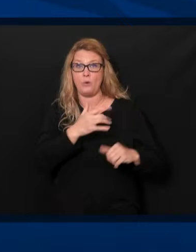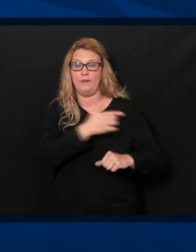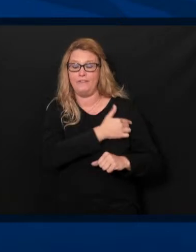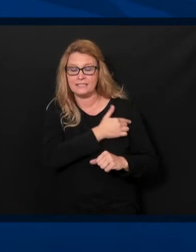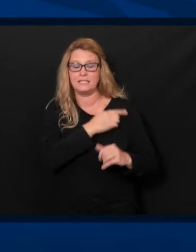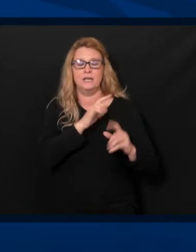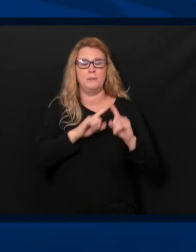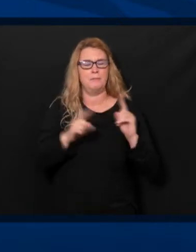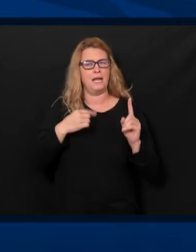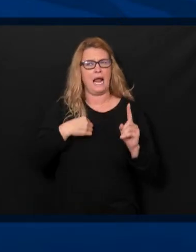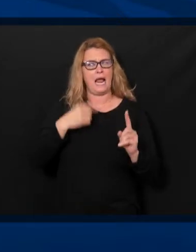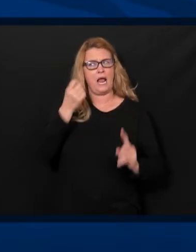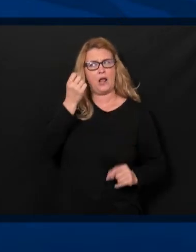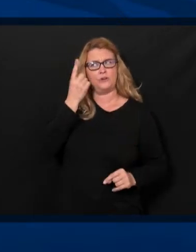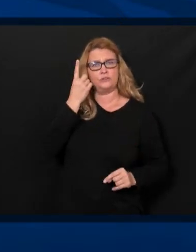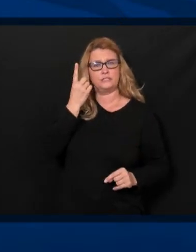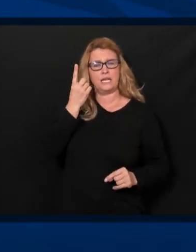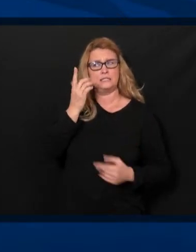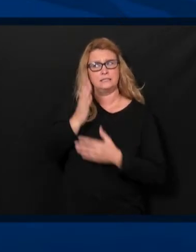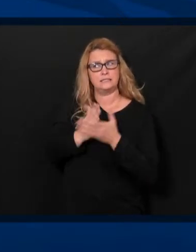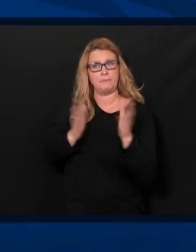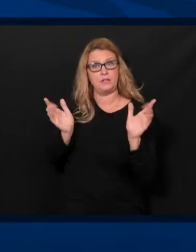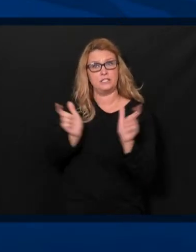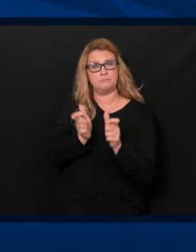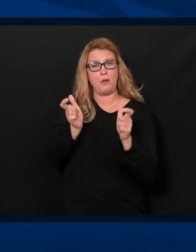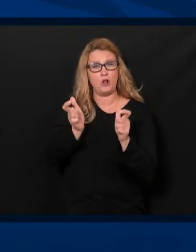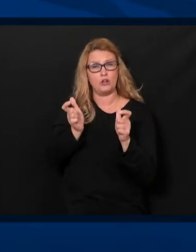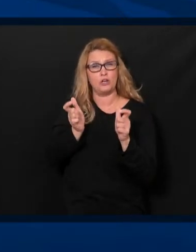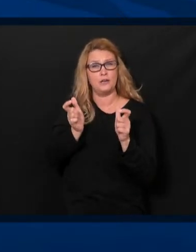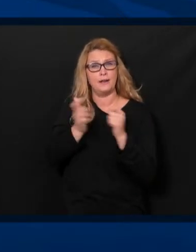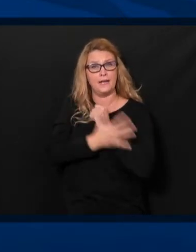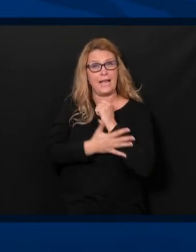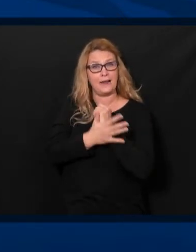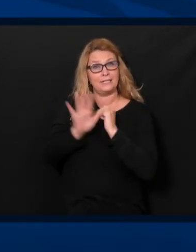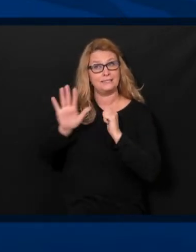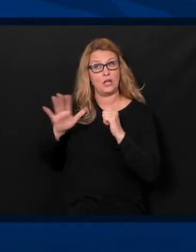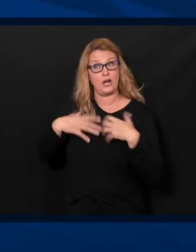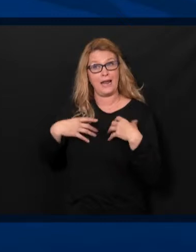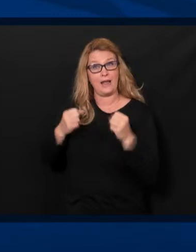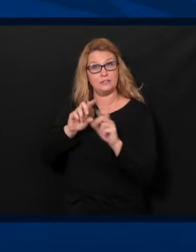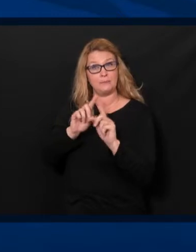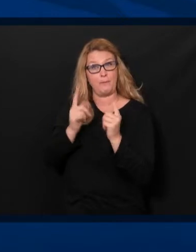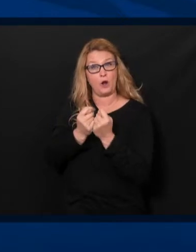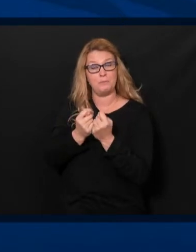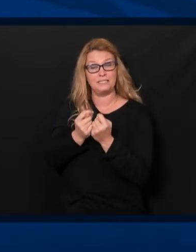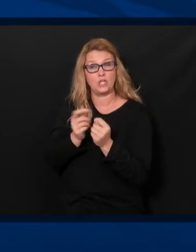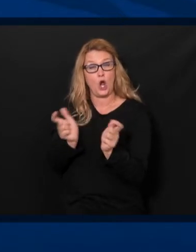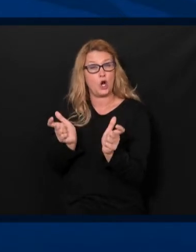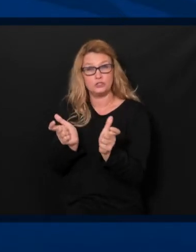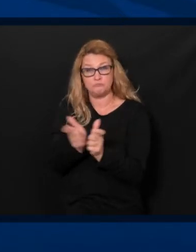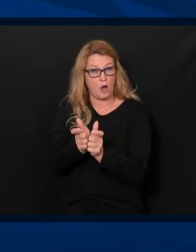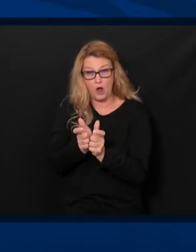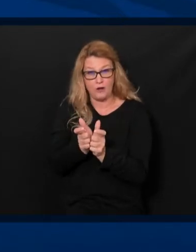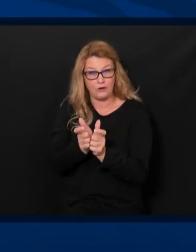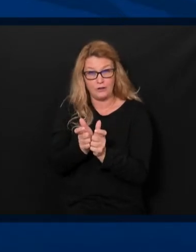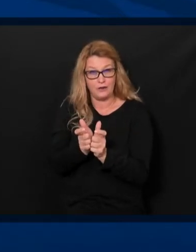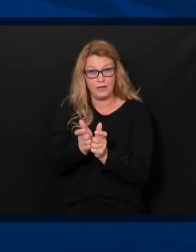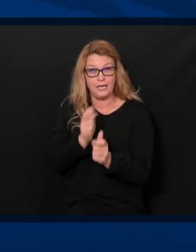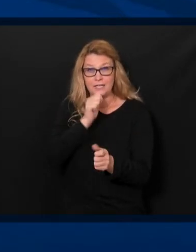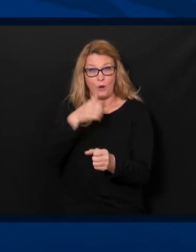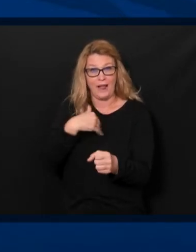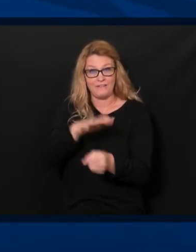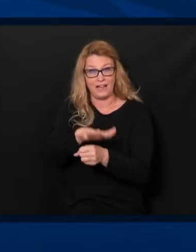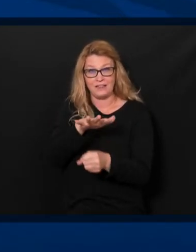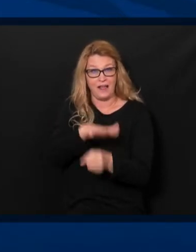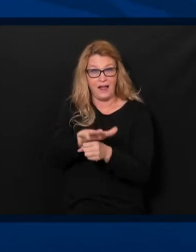I've been hearing that, some of these smaller counties, their health departments are very small. They don't have a lot of